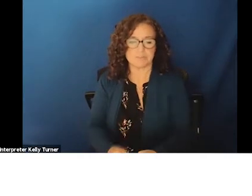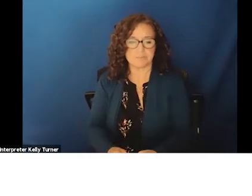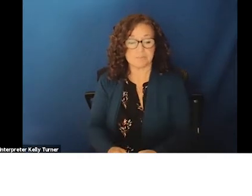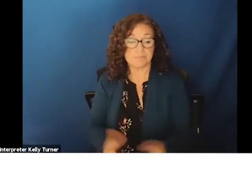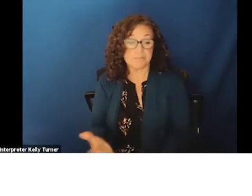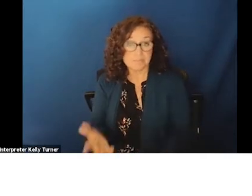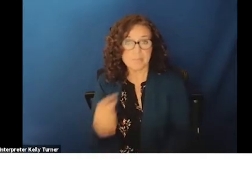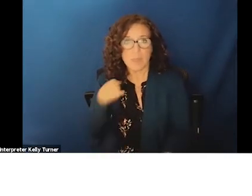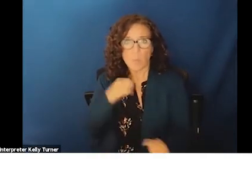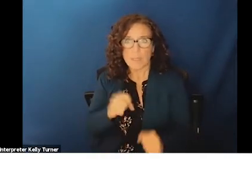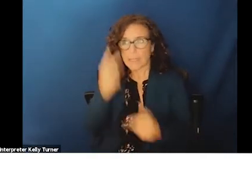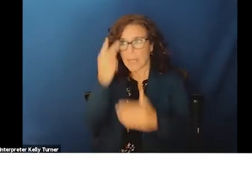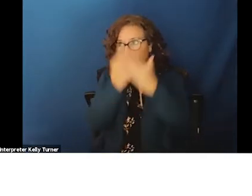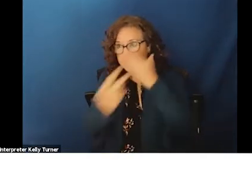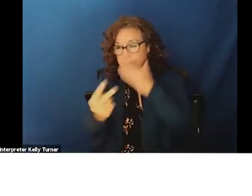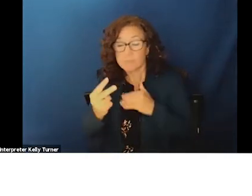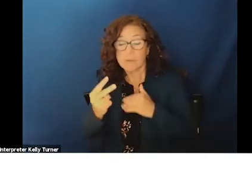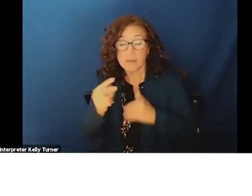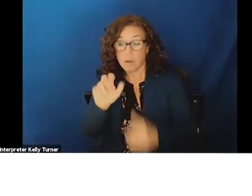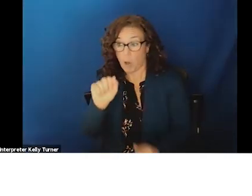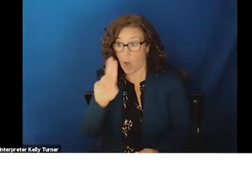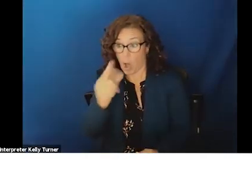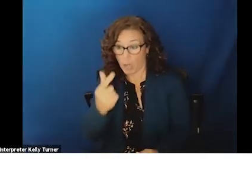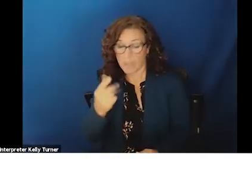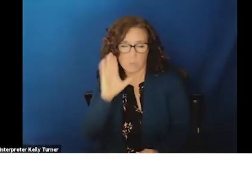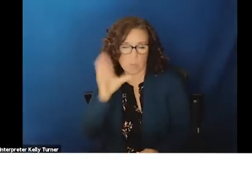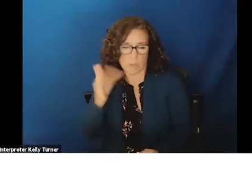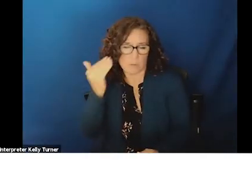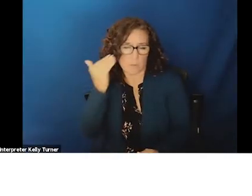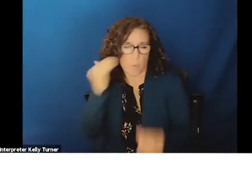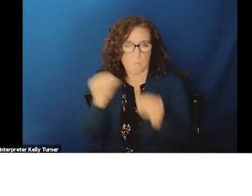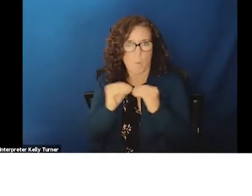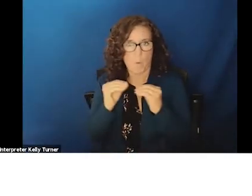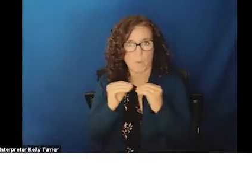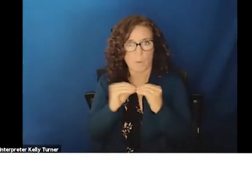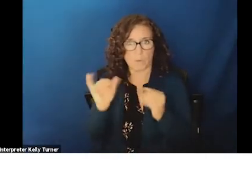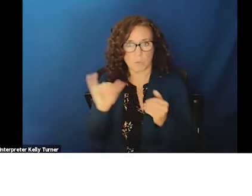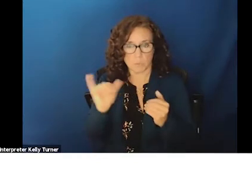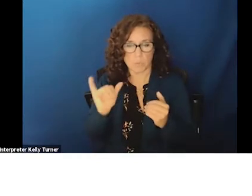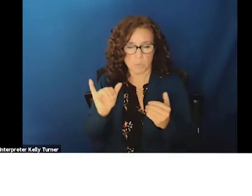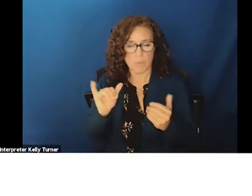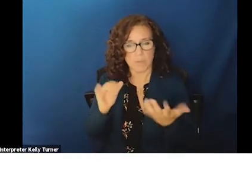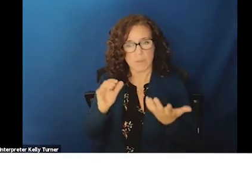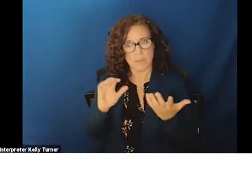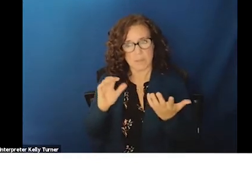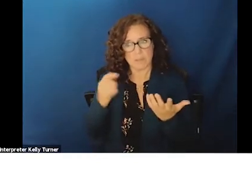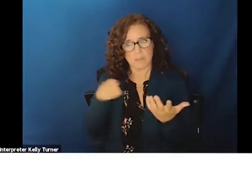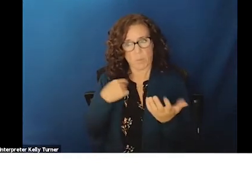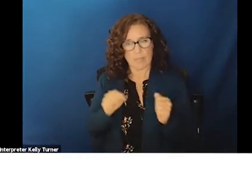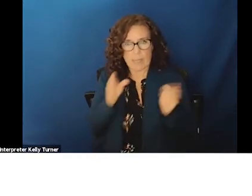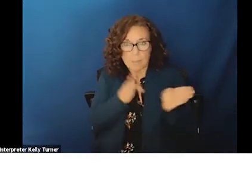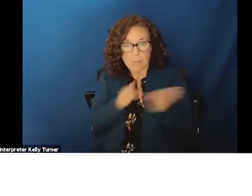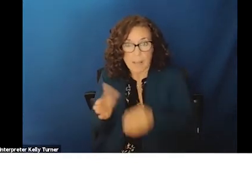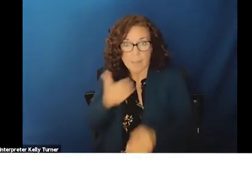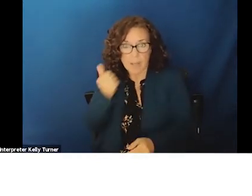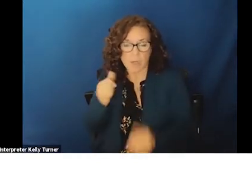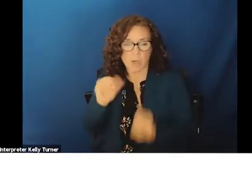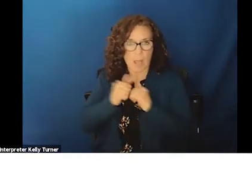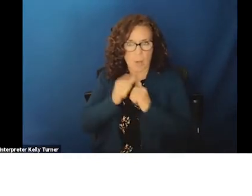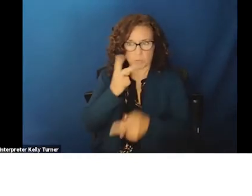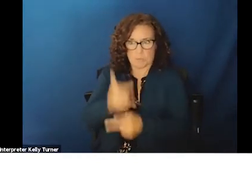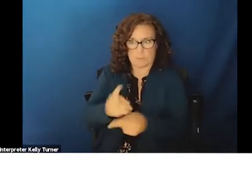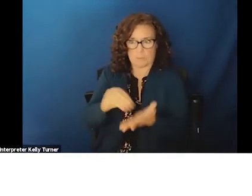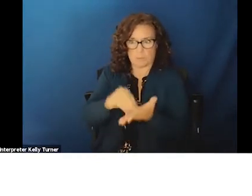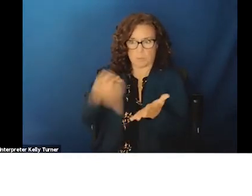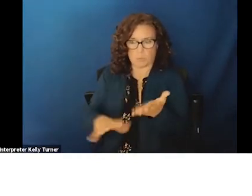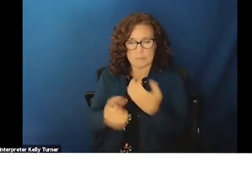about COVID than we do today, and how to continue to ensure that that there's safety for our